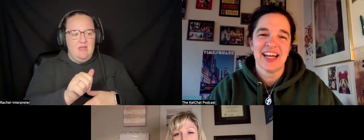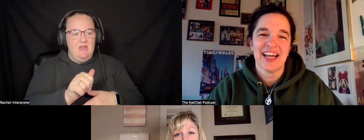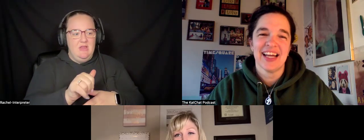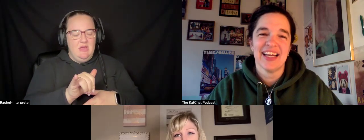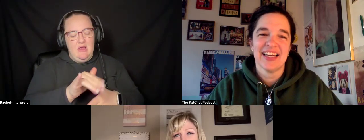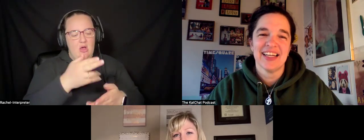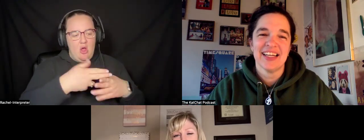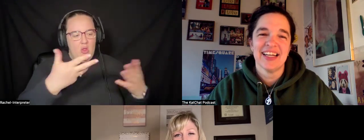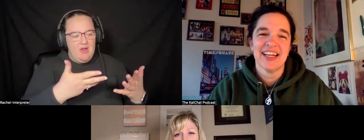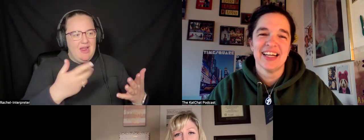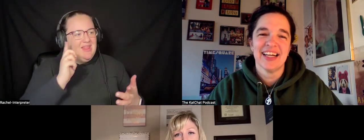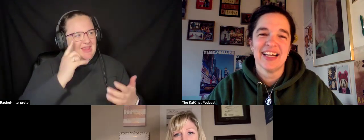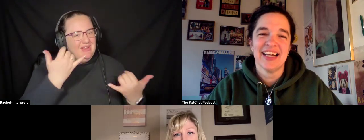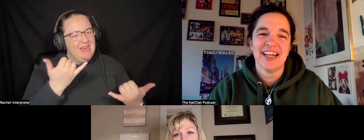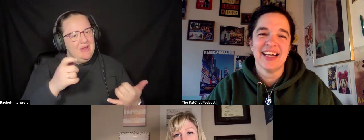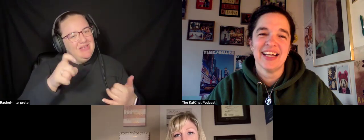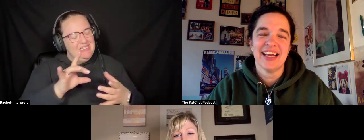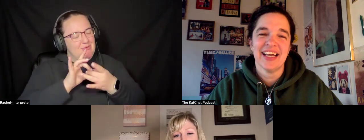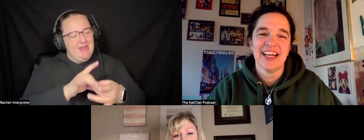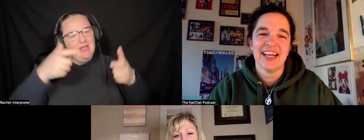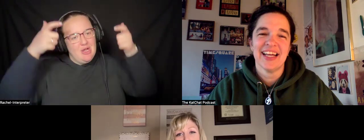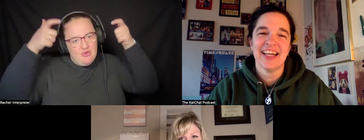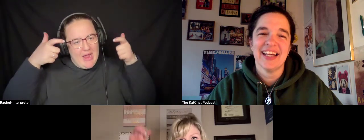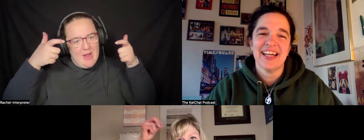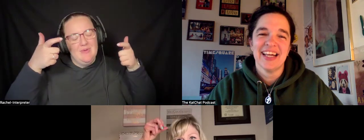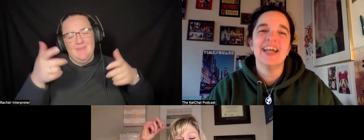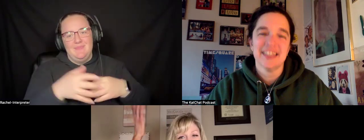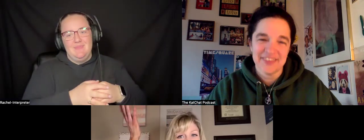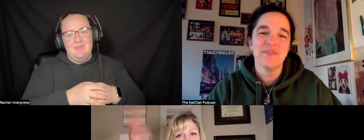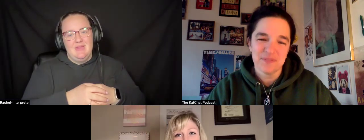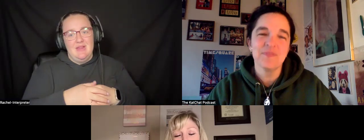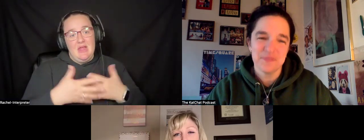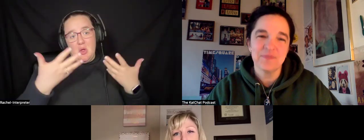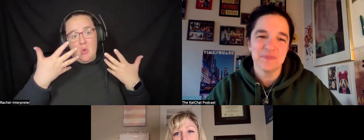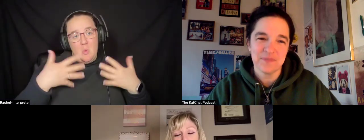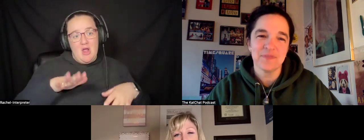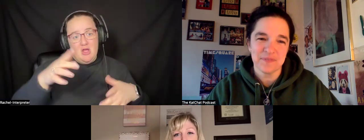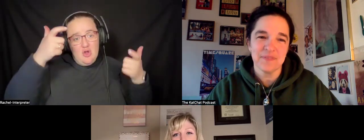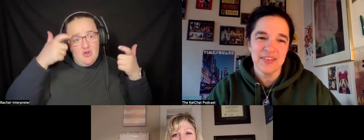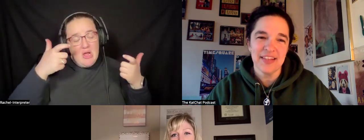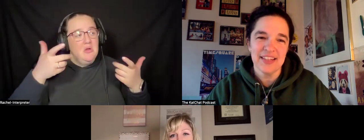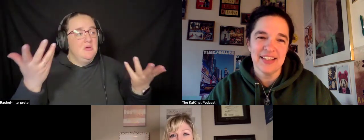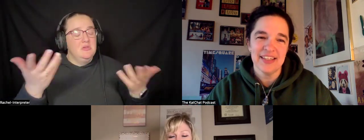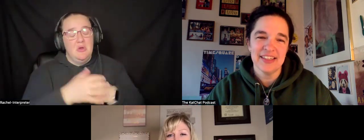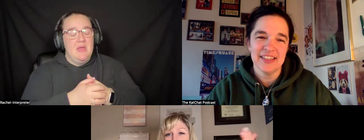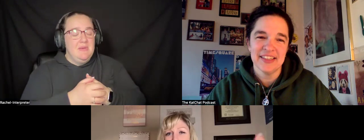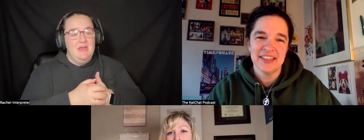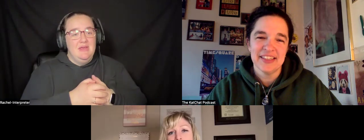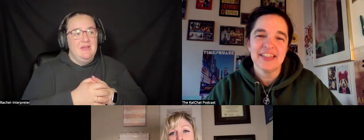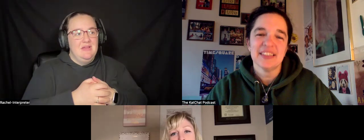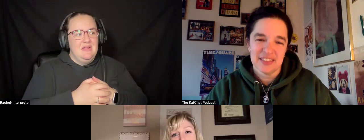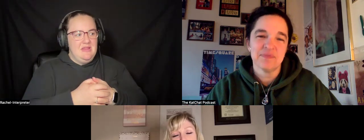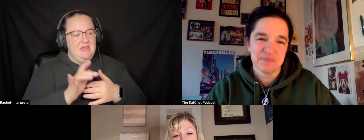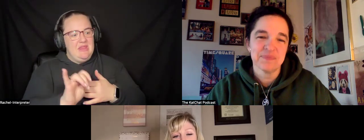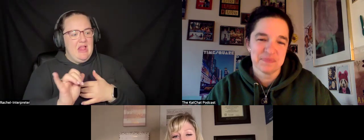this point, it'd have to have something to do with the crown, like wear your crown. That's kind of one of my slogans. And so it could be like, what is that